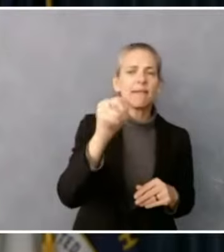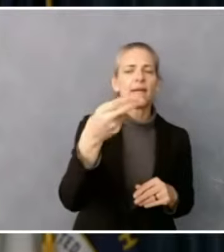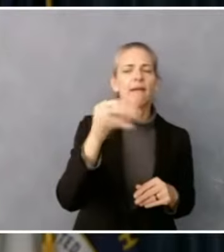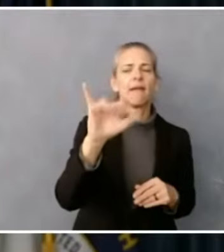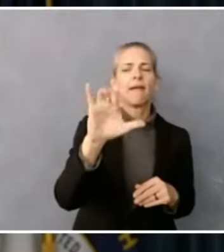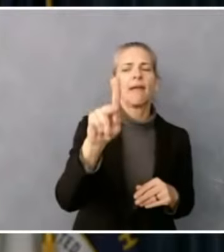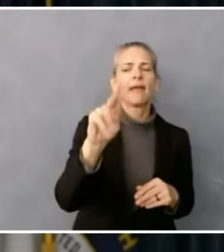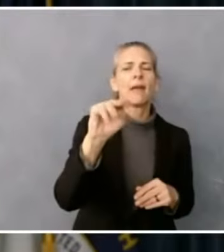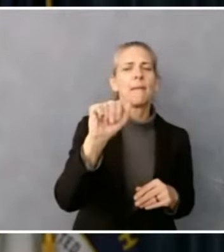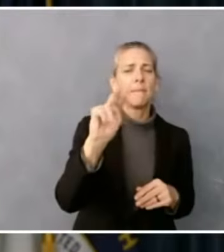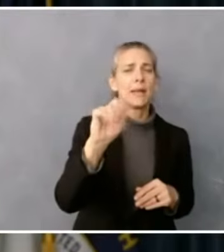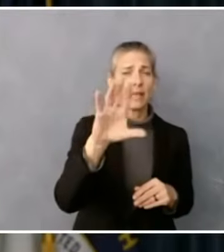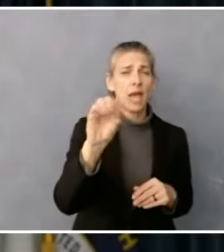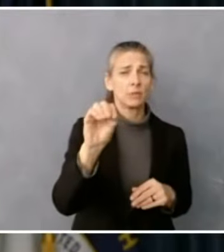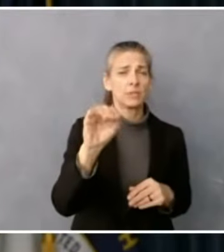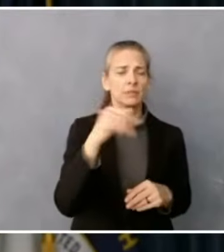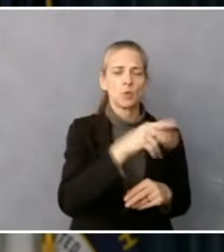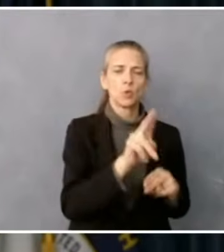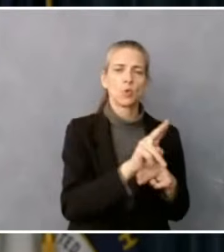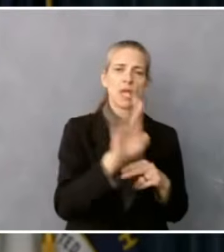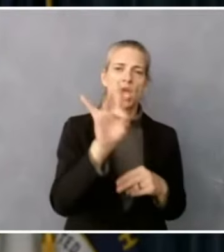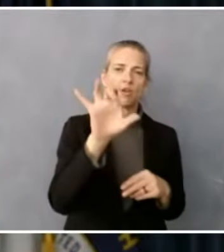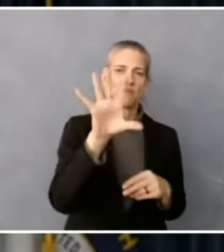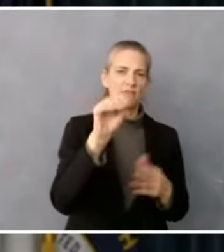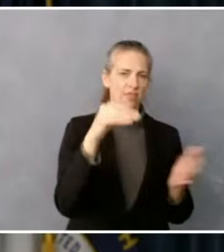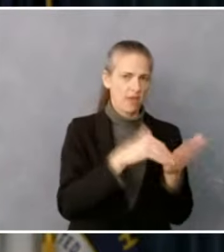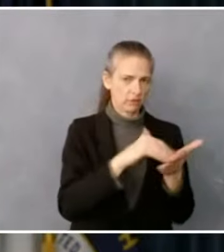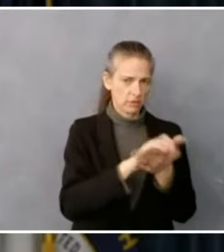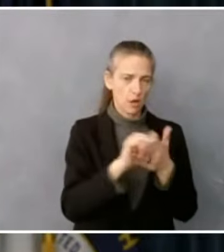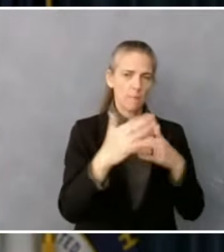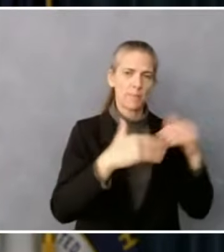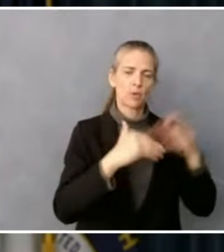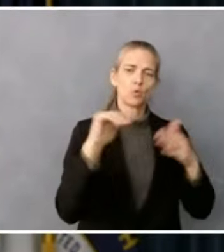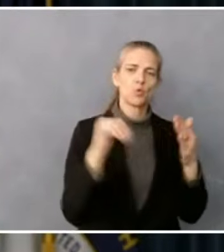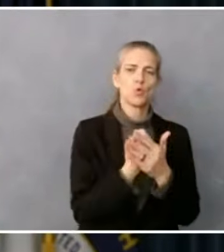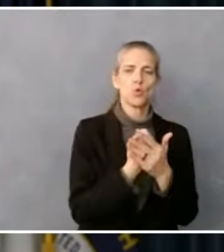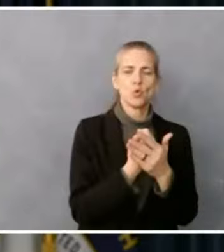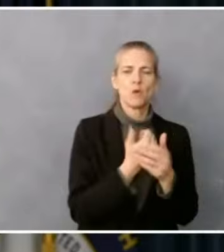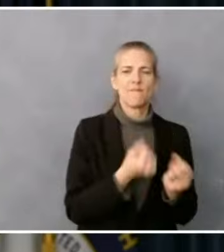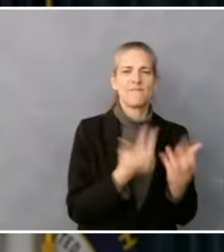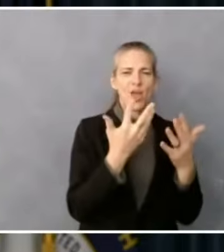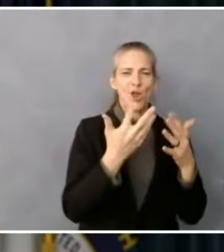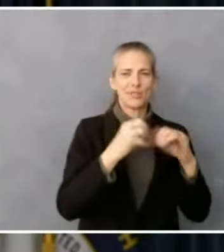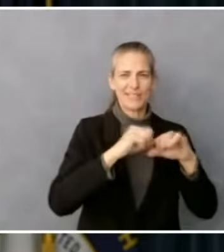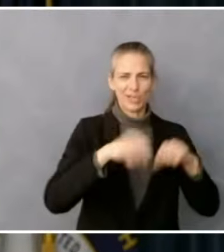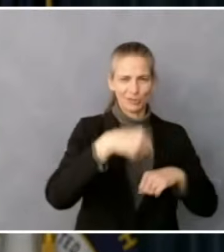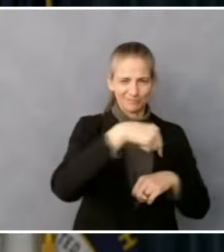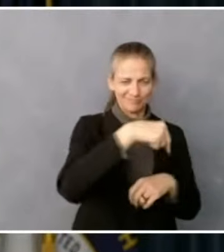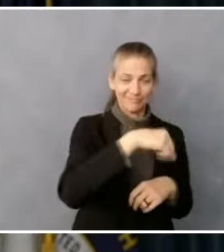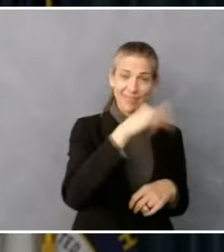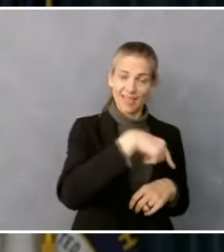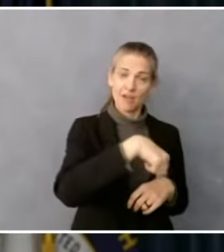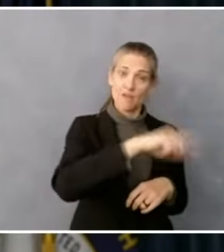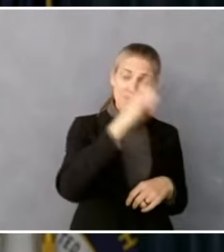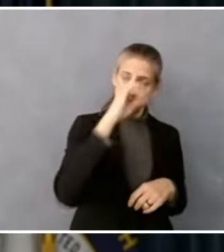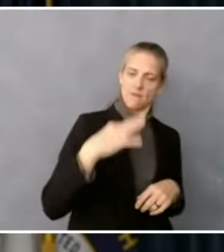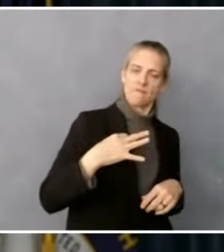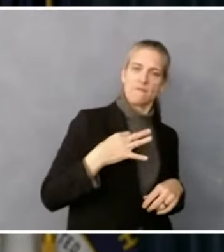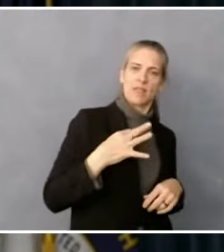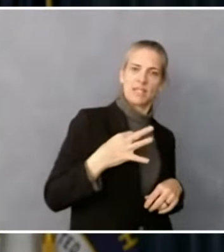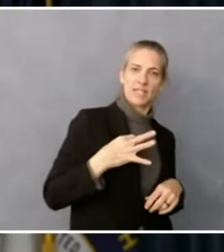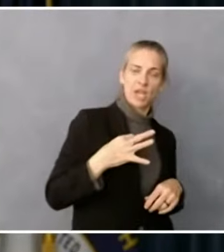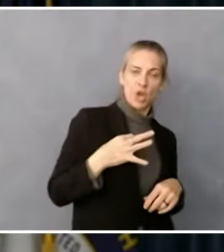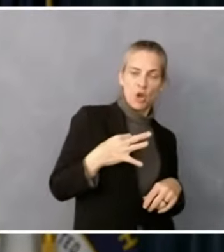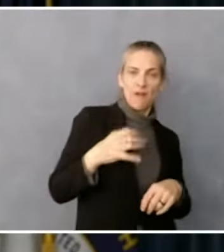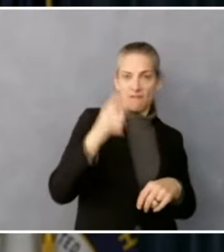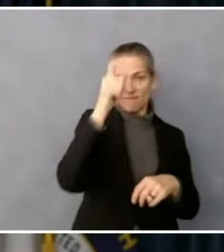using $850,000 to build a new fire station. The building will provide space for volunteer firefighters from across the area